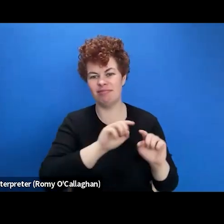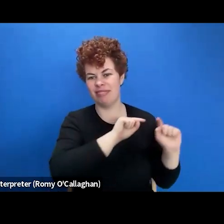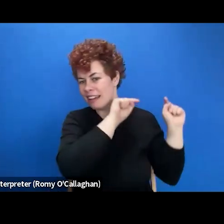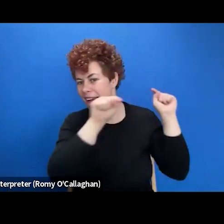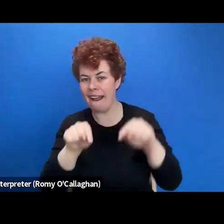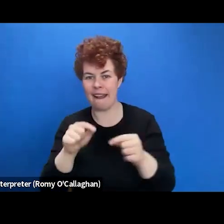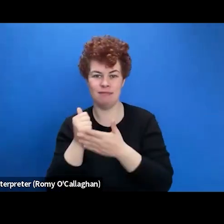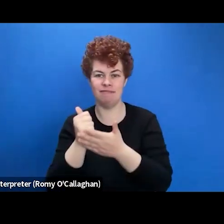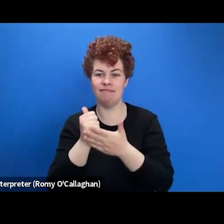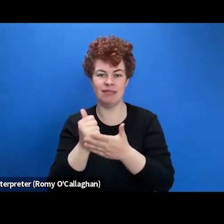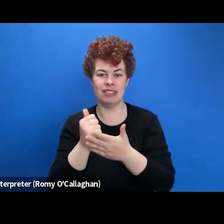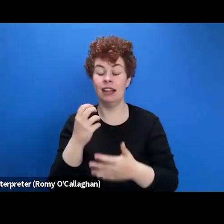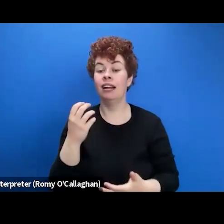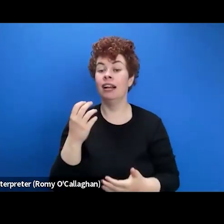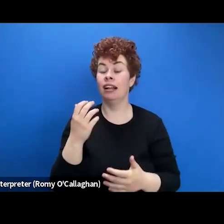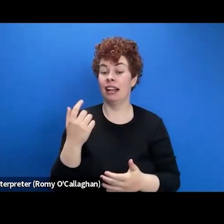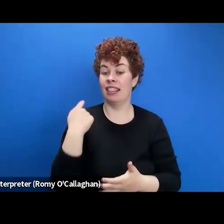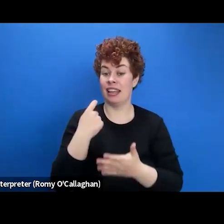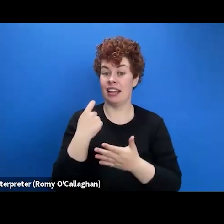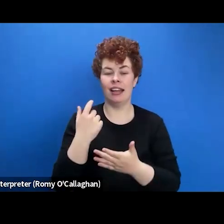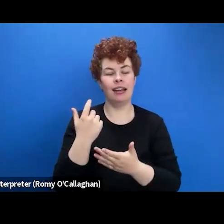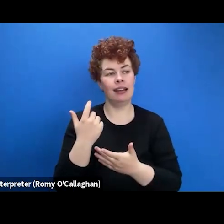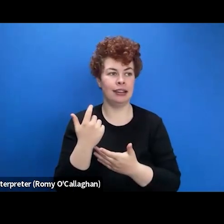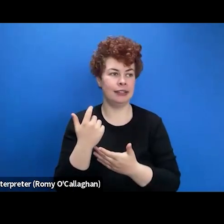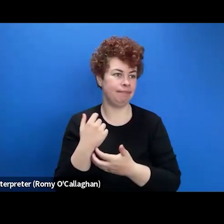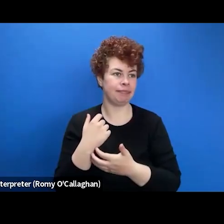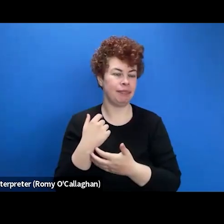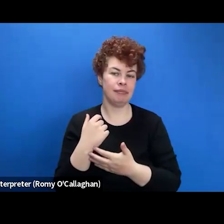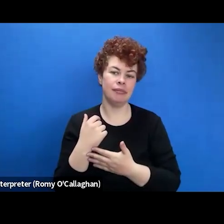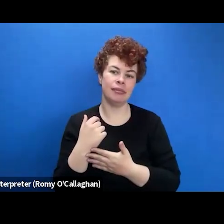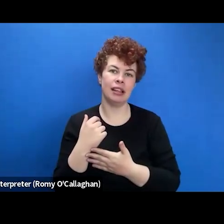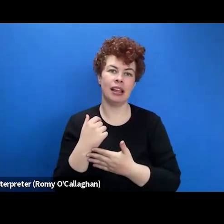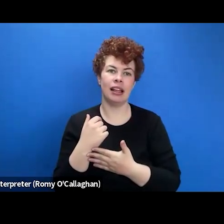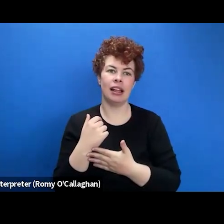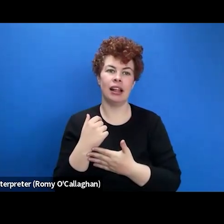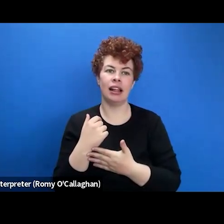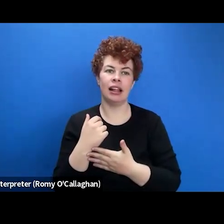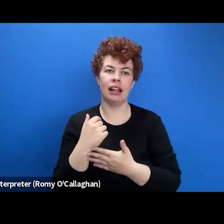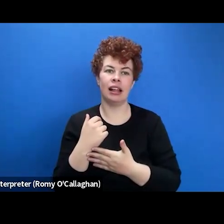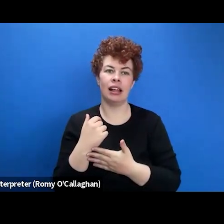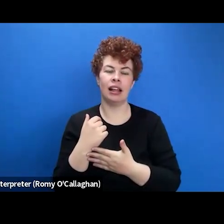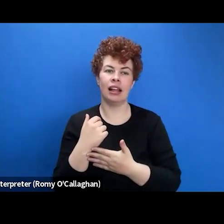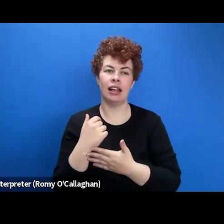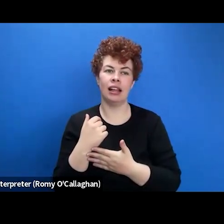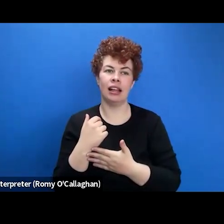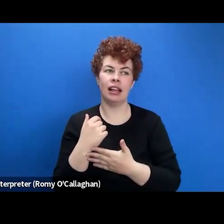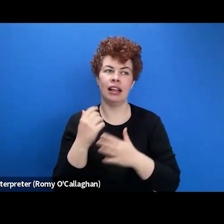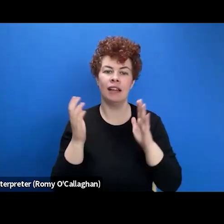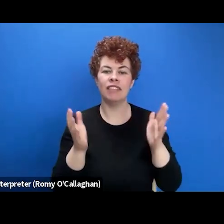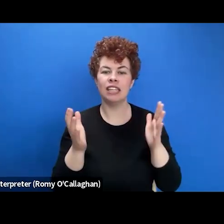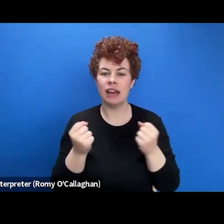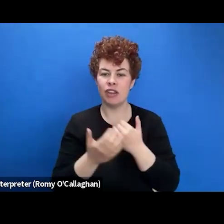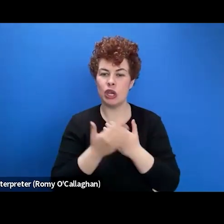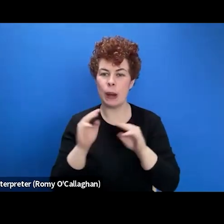the circus, kind of a cut-down circus where you had young